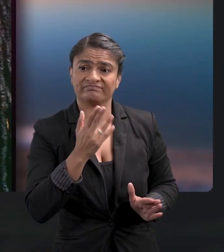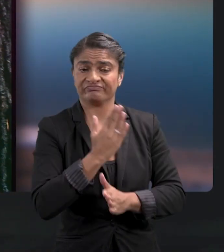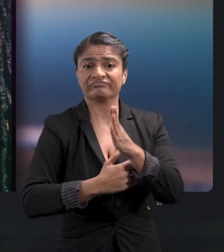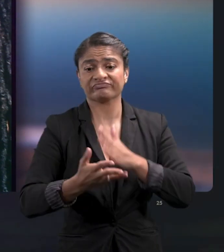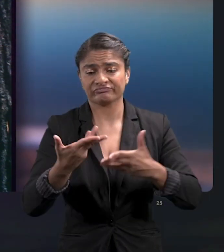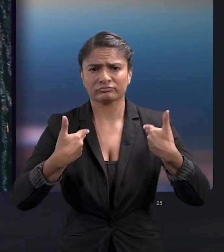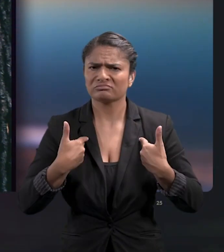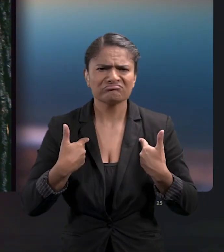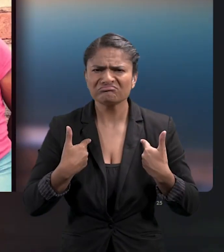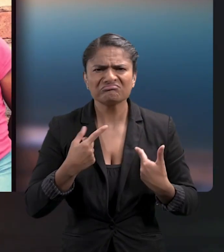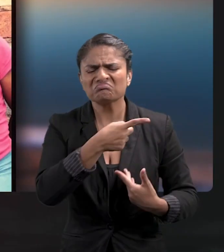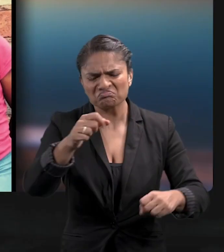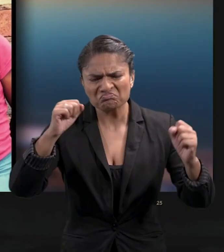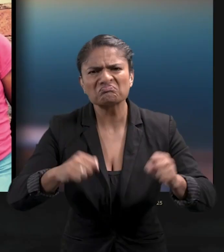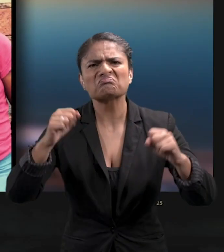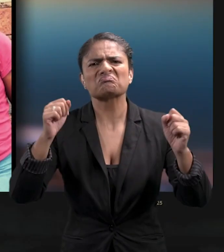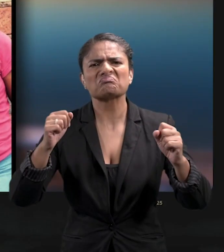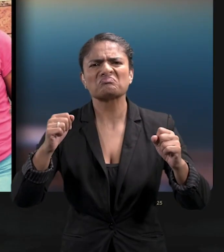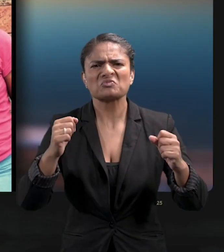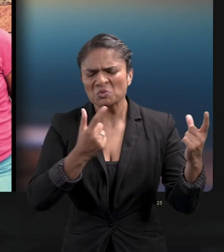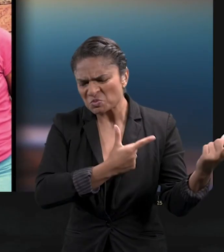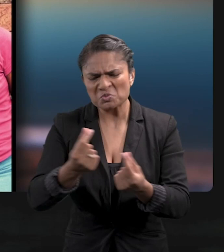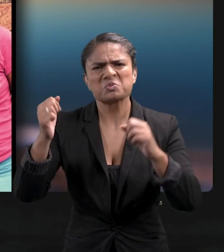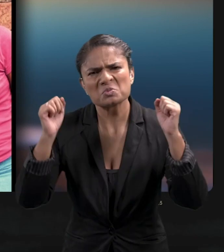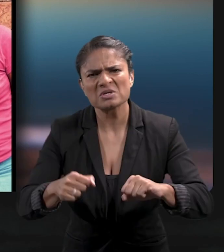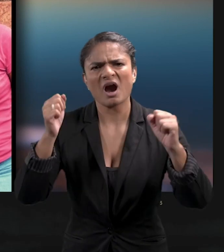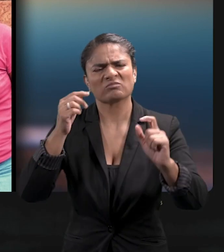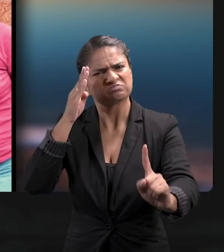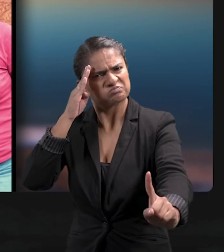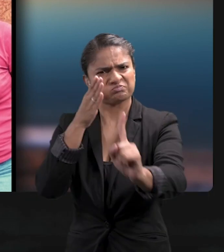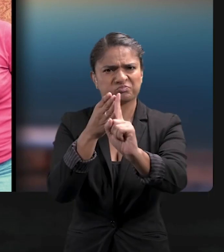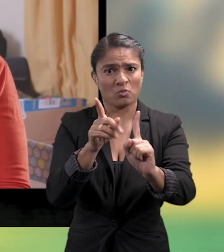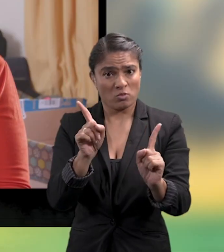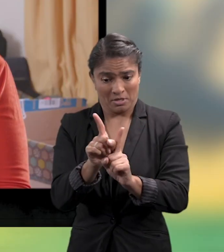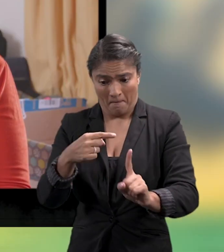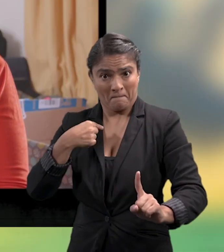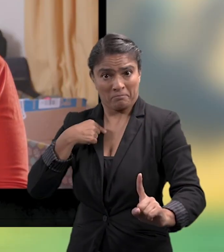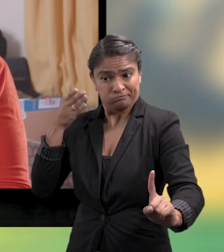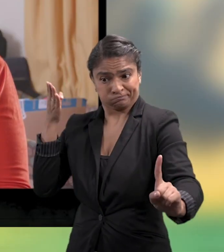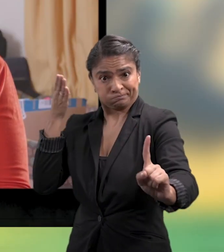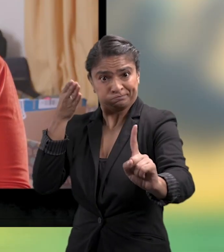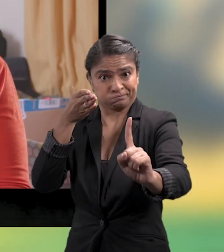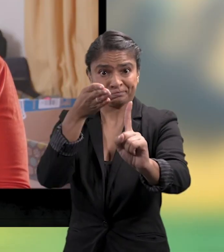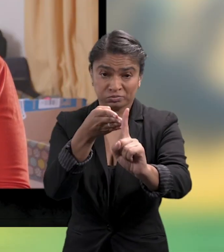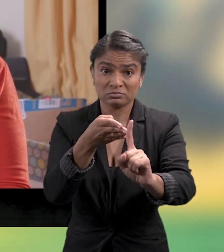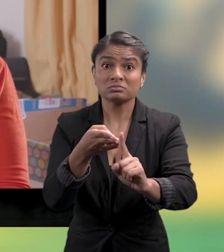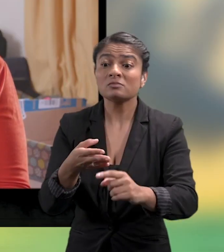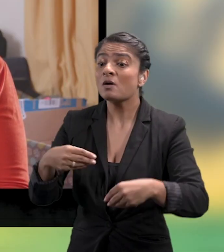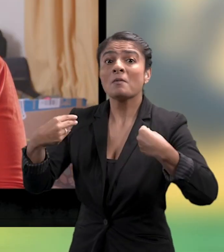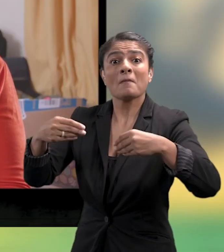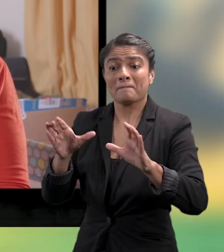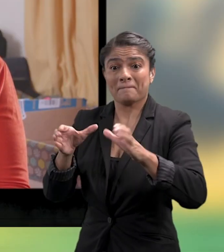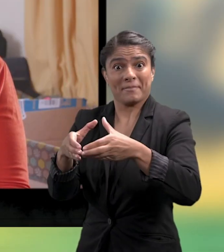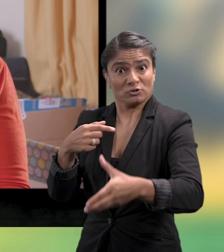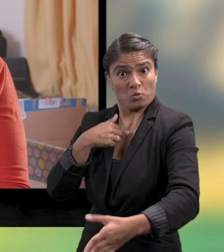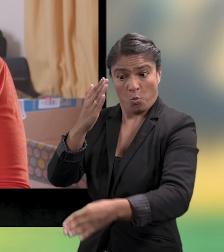I believe gore they can do it because Linna Ekimo now I'm working for the